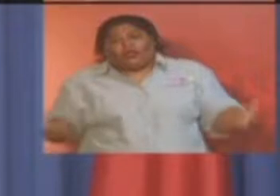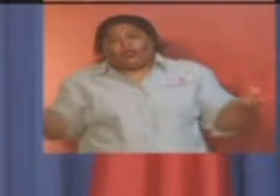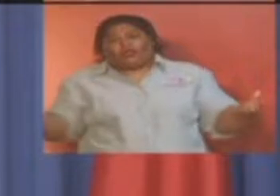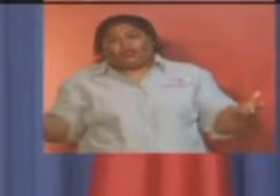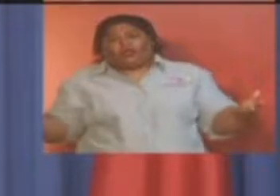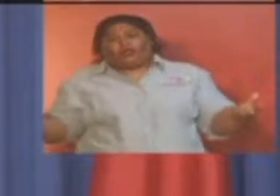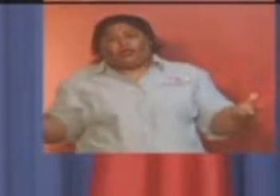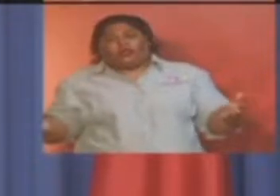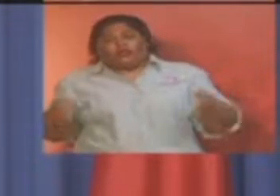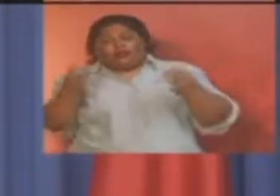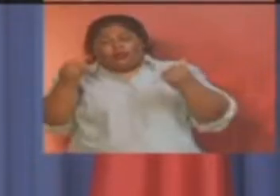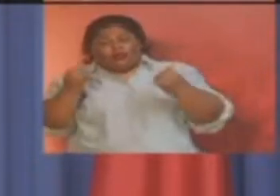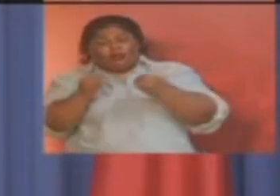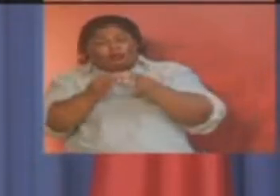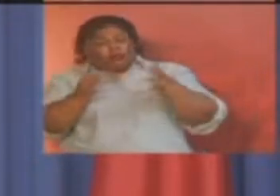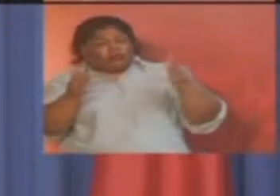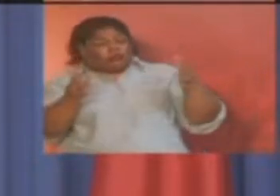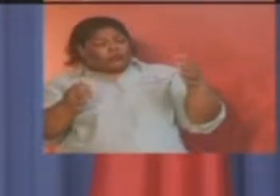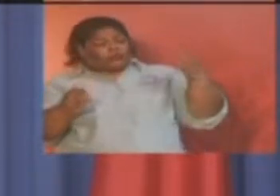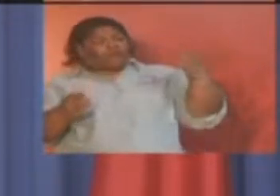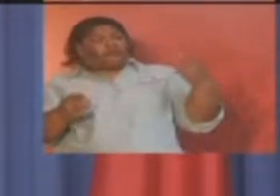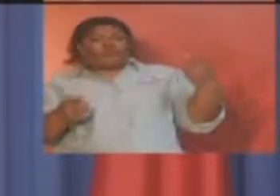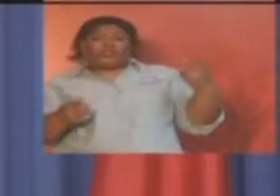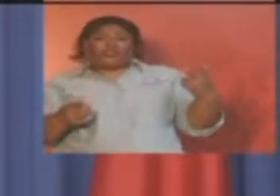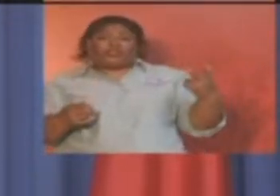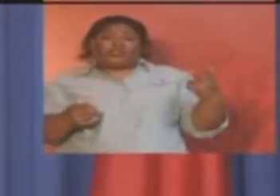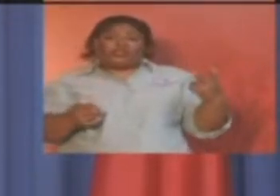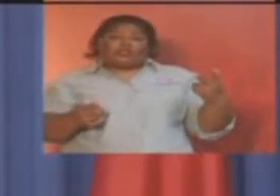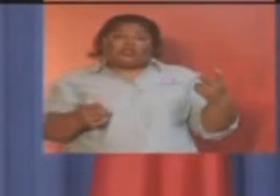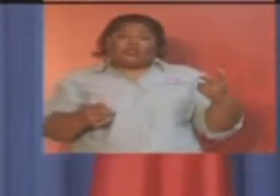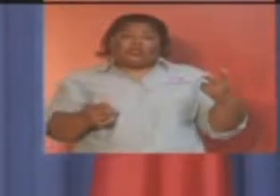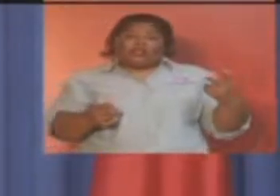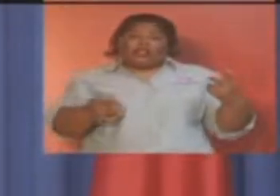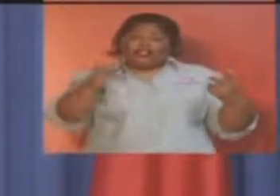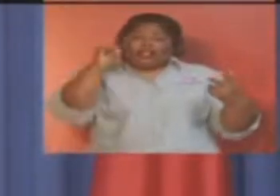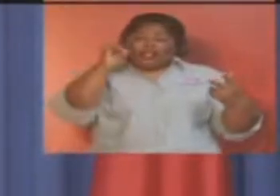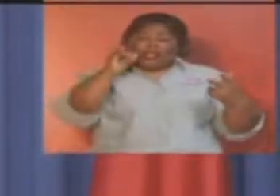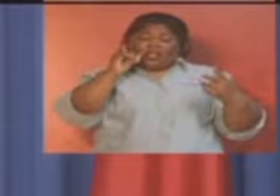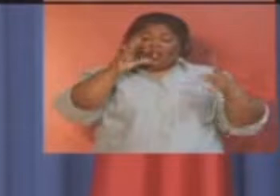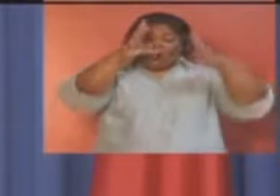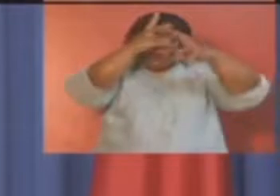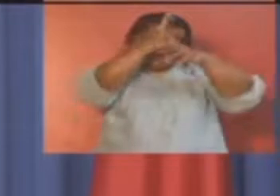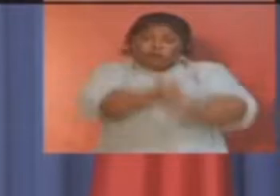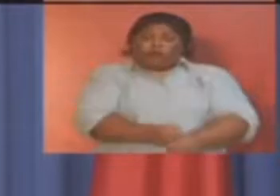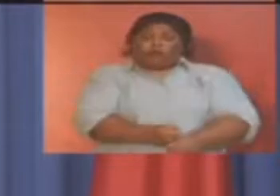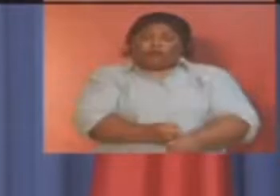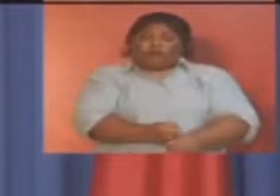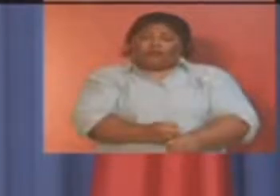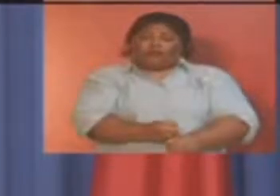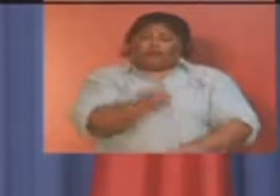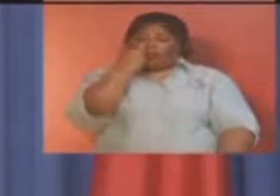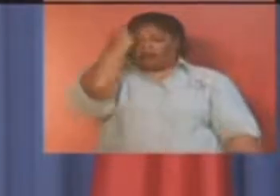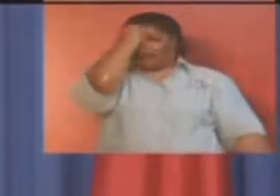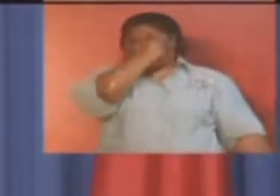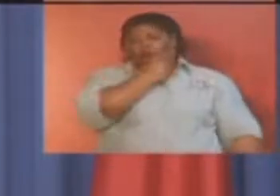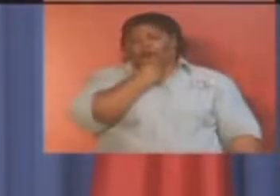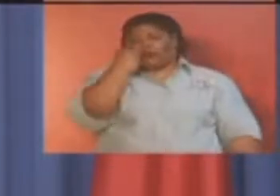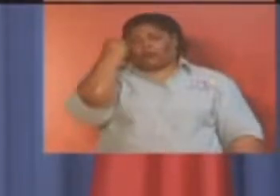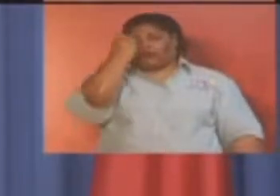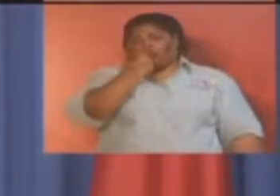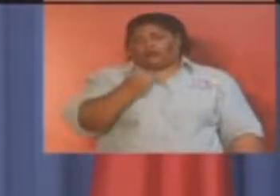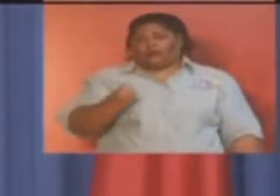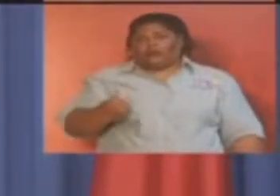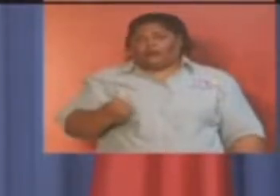our de-escalation plan, which is a significant lockdown for a country. We have to bear in mind, all things being equal, as the